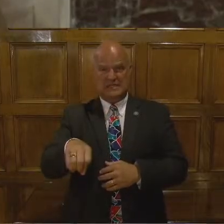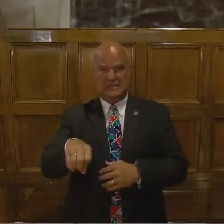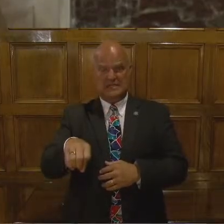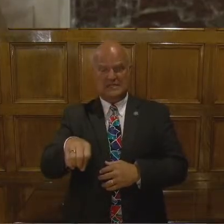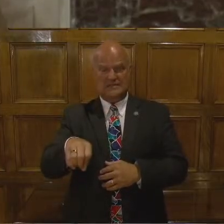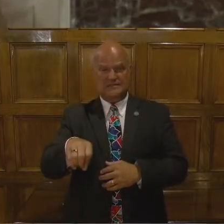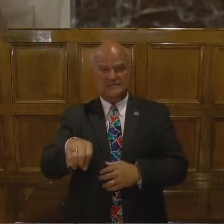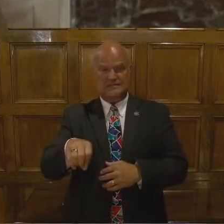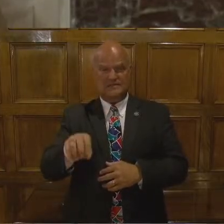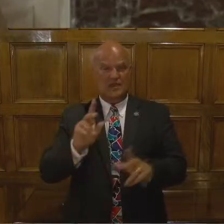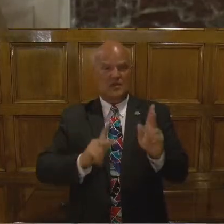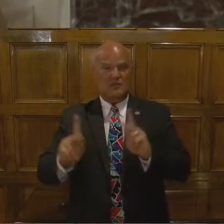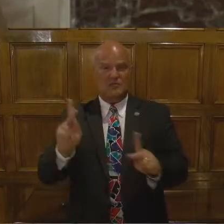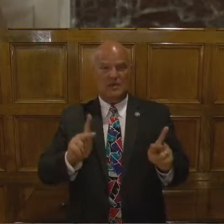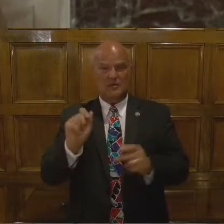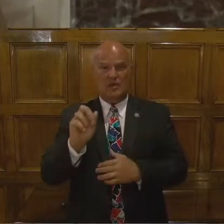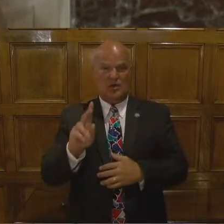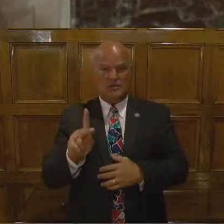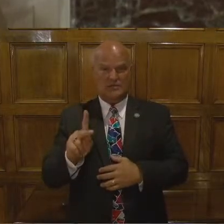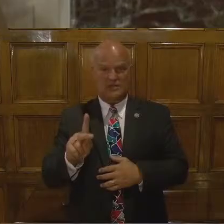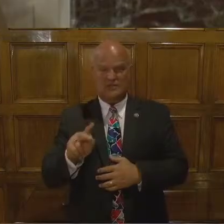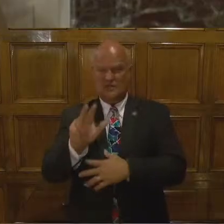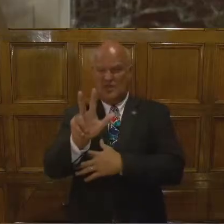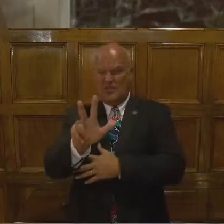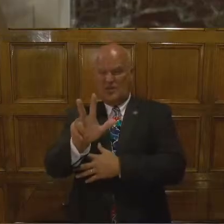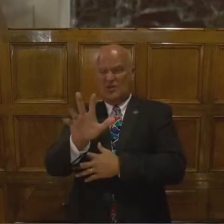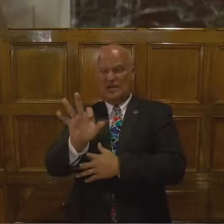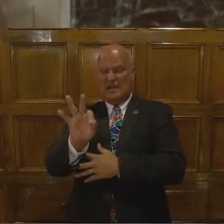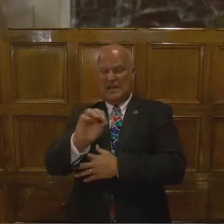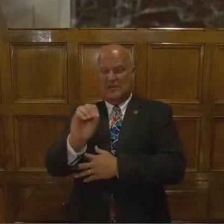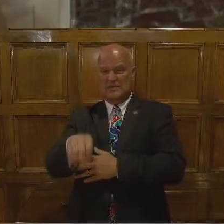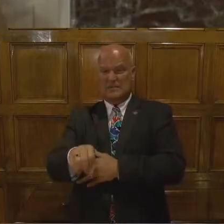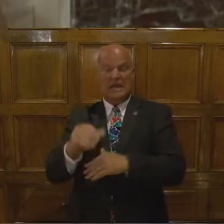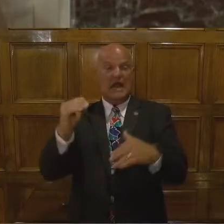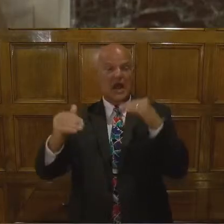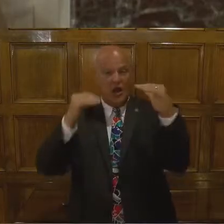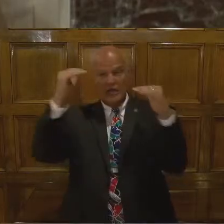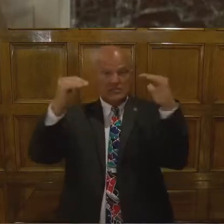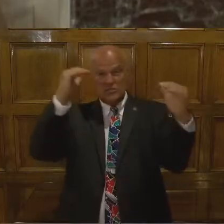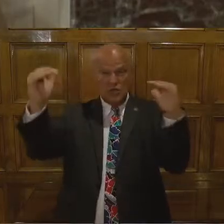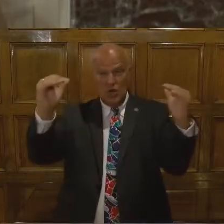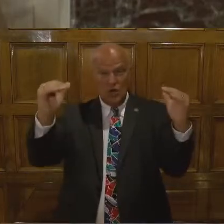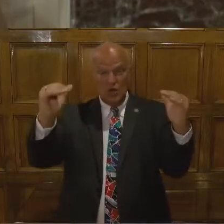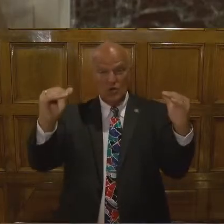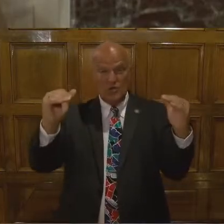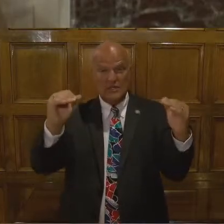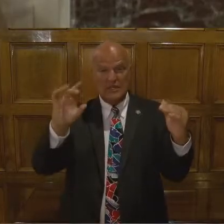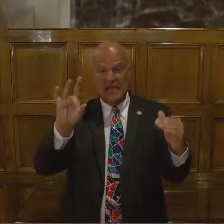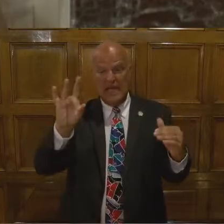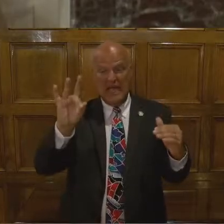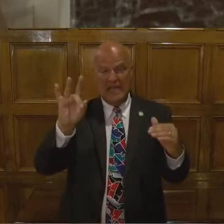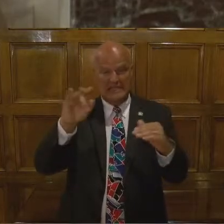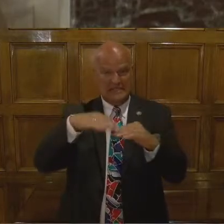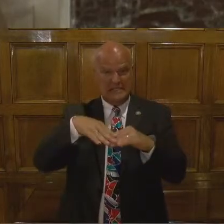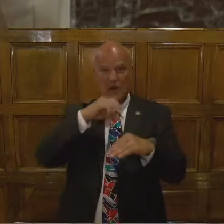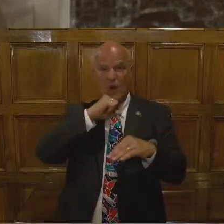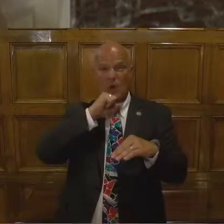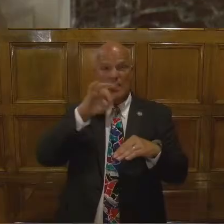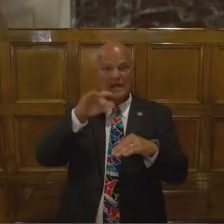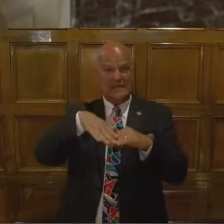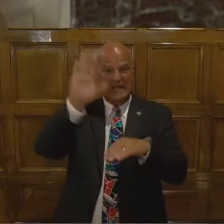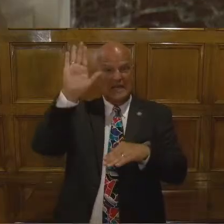our entire population is vaccinated. If you look at our adult population, which is 18 plus, we're